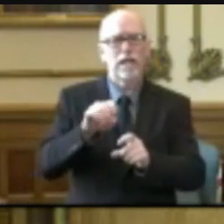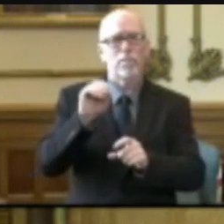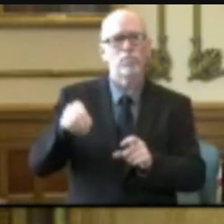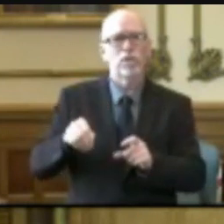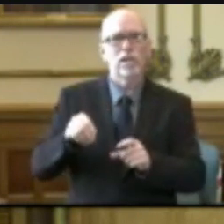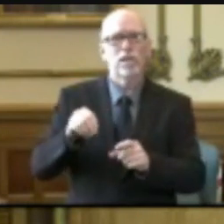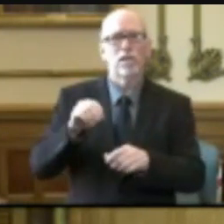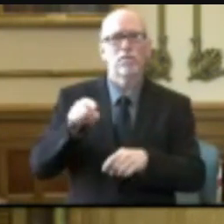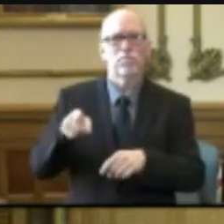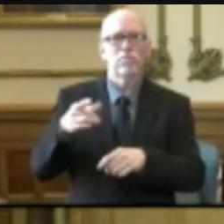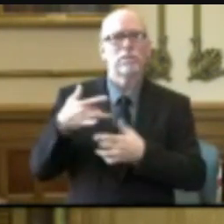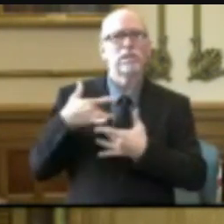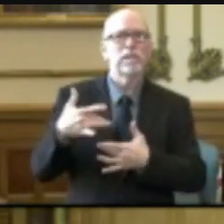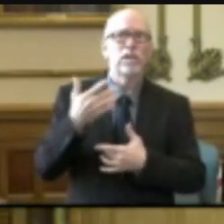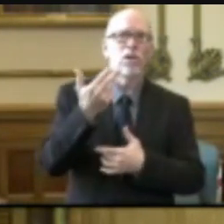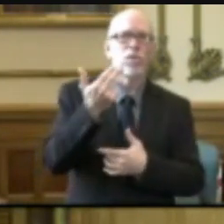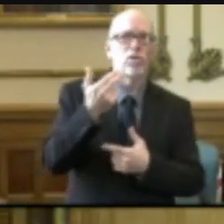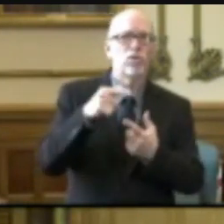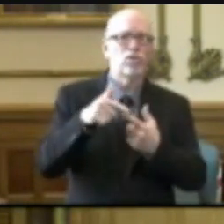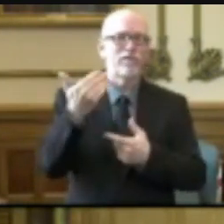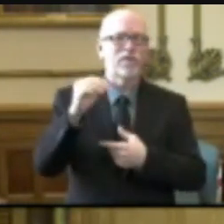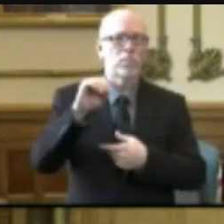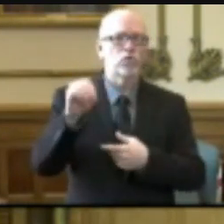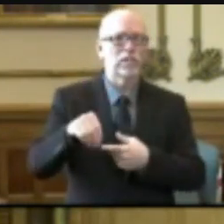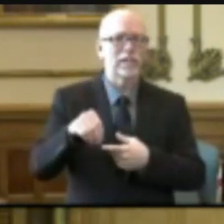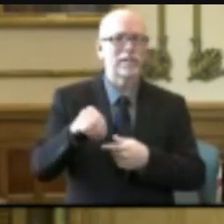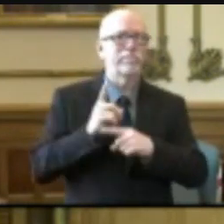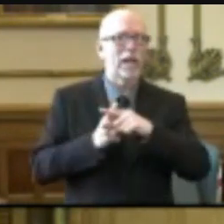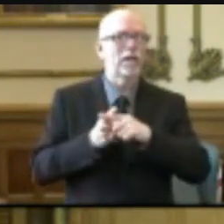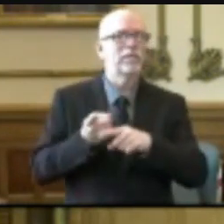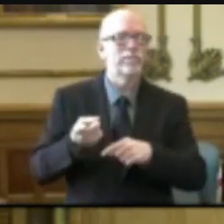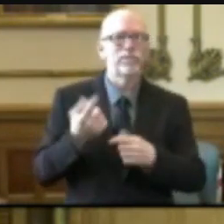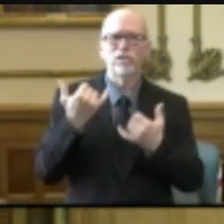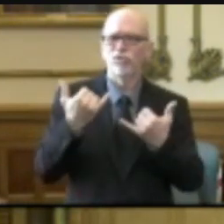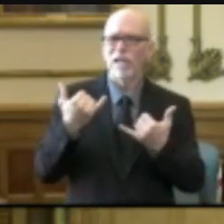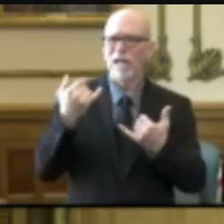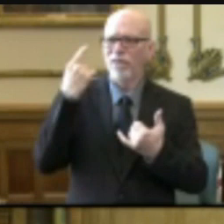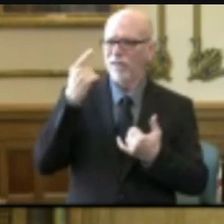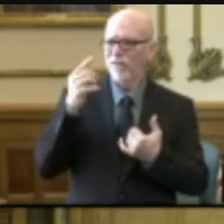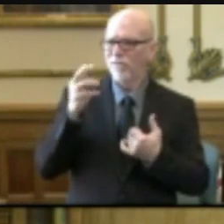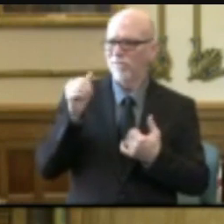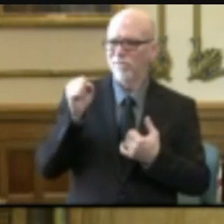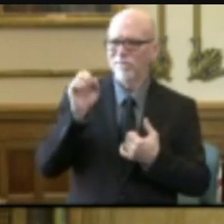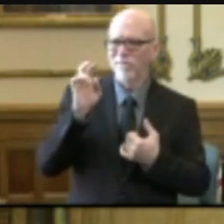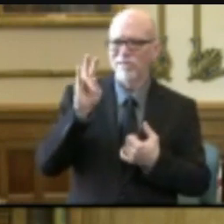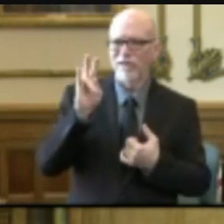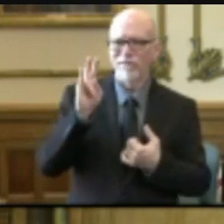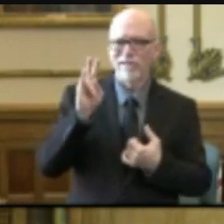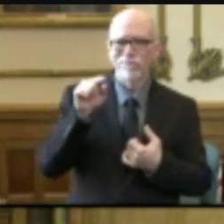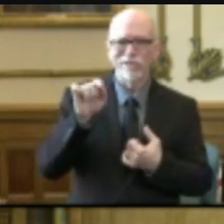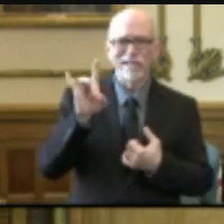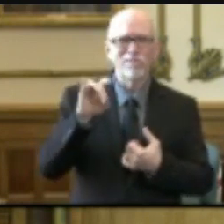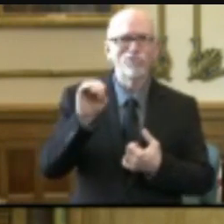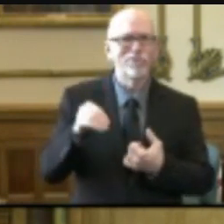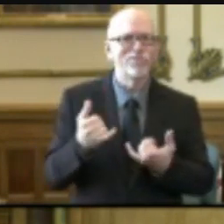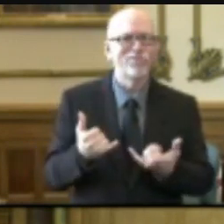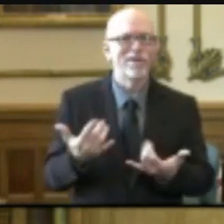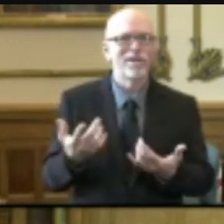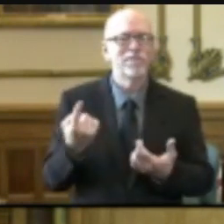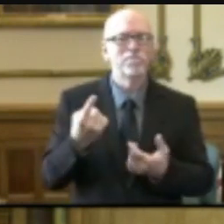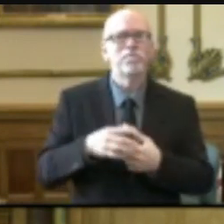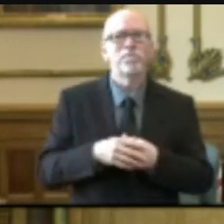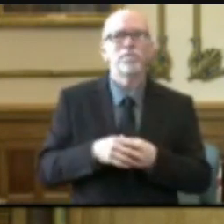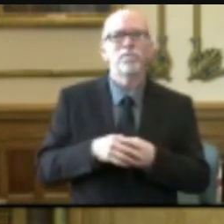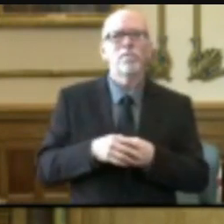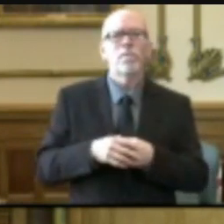it's been traditionally anywhere from 13 to 15%. I think today's was actually up to like 17.8%. If you look at